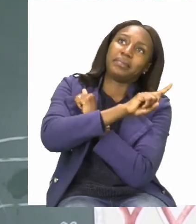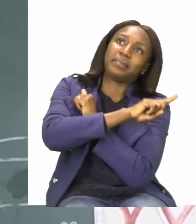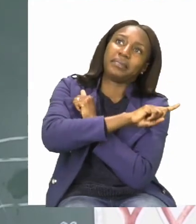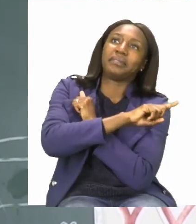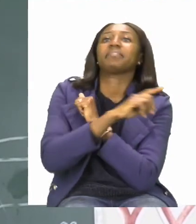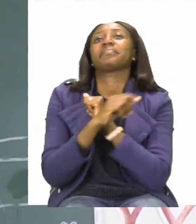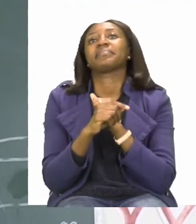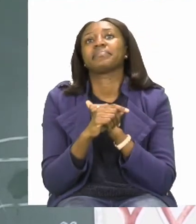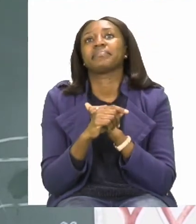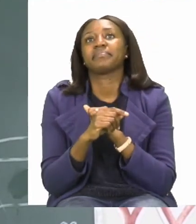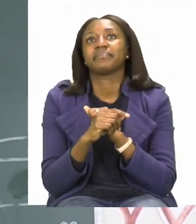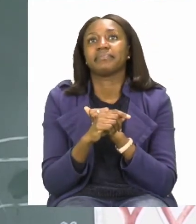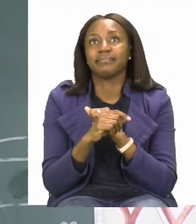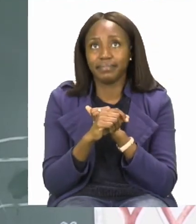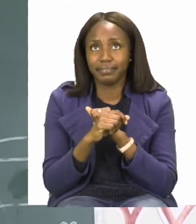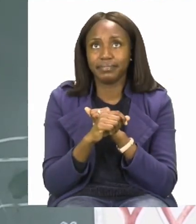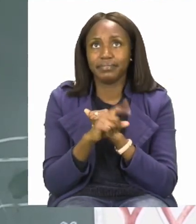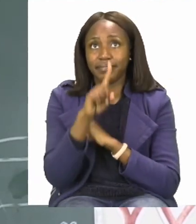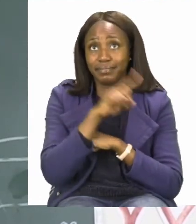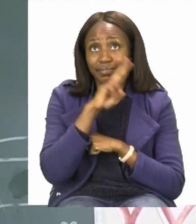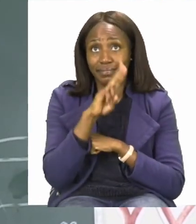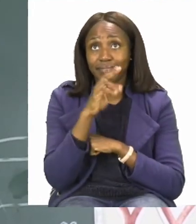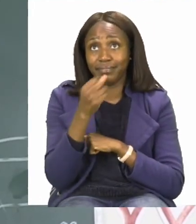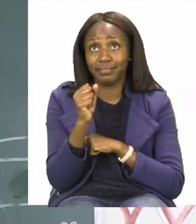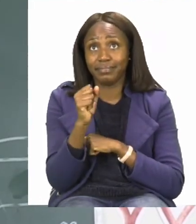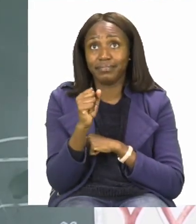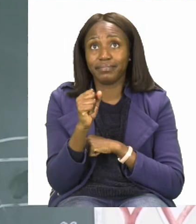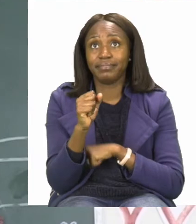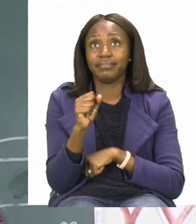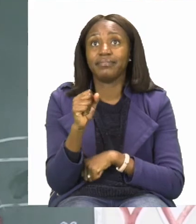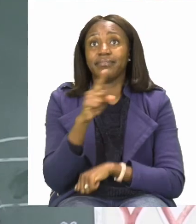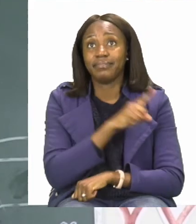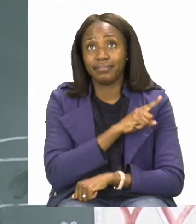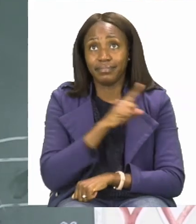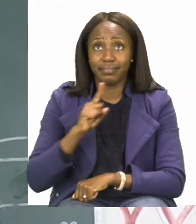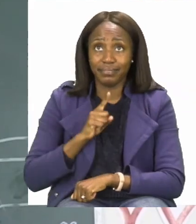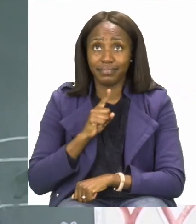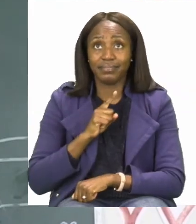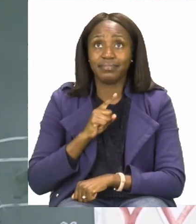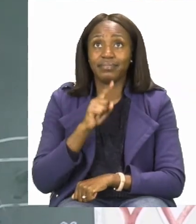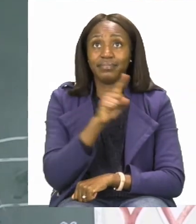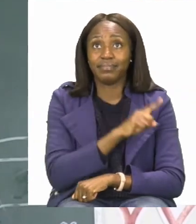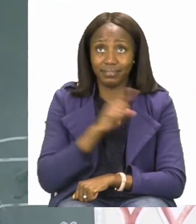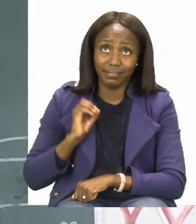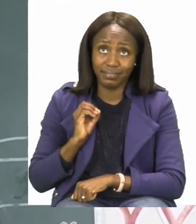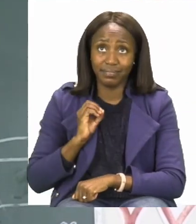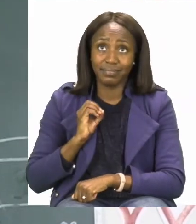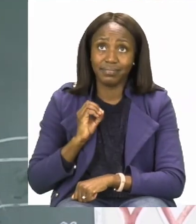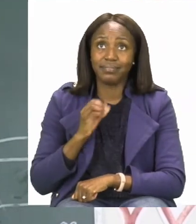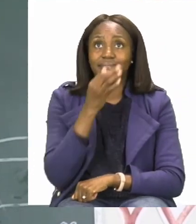So remember, 12 is already there. And then we say 11,